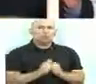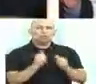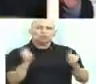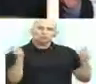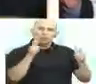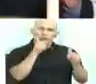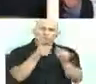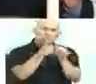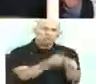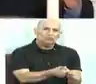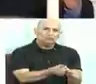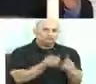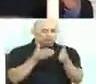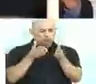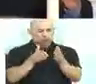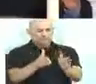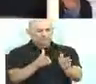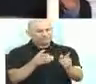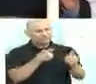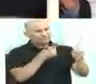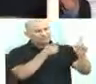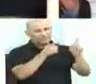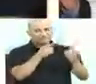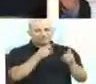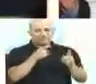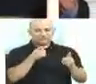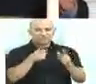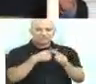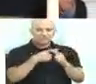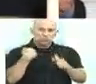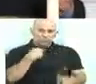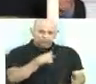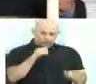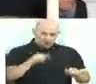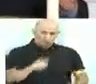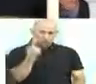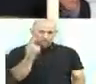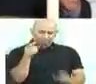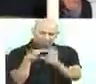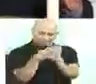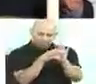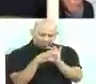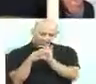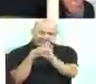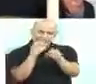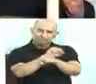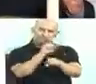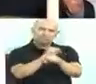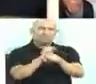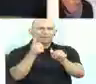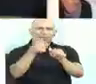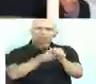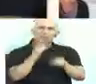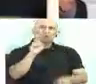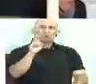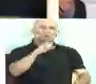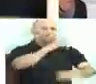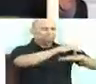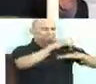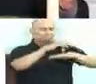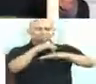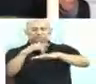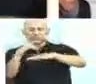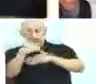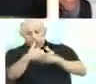who follow the way, that we may be one in ministry in every place. As this bread